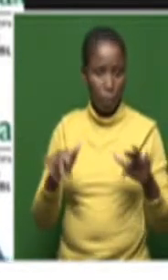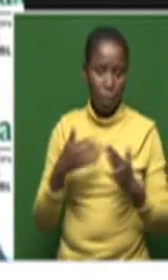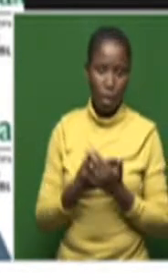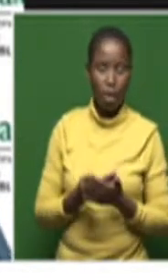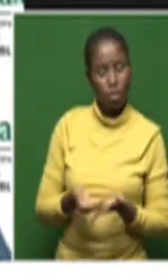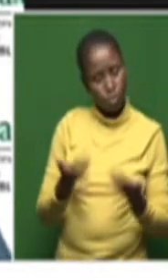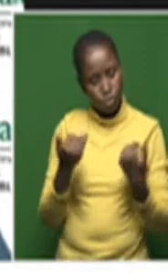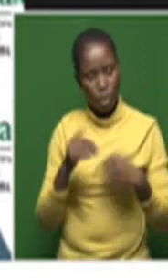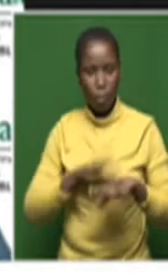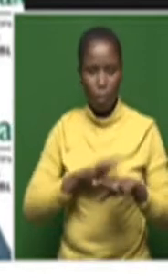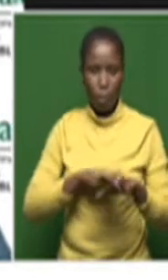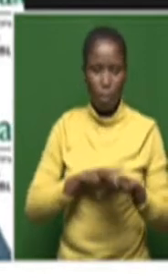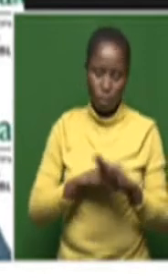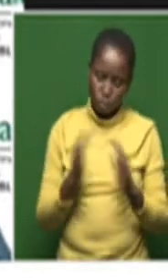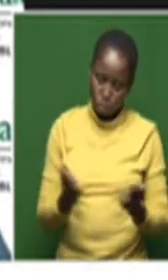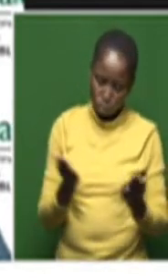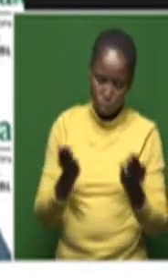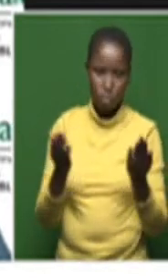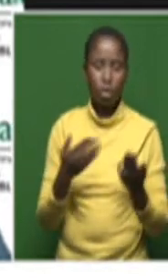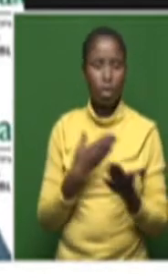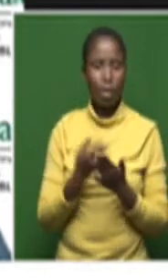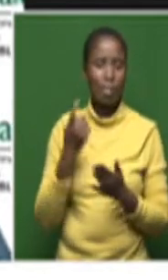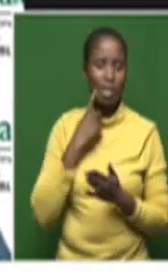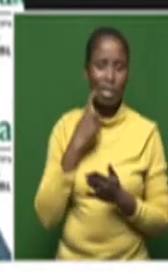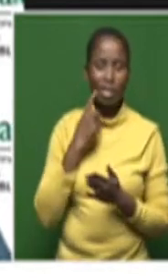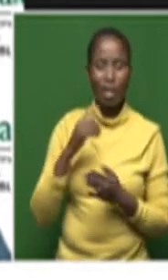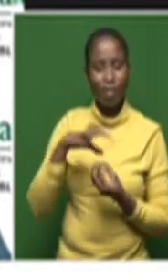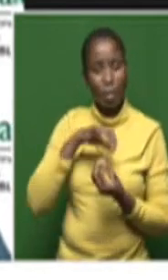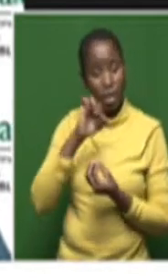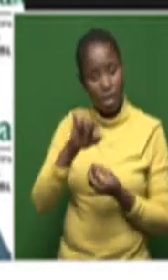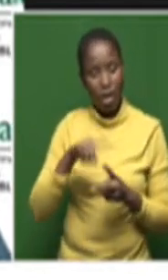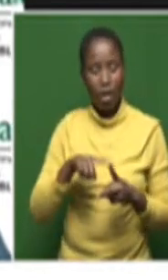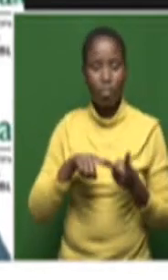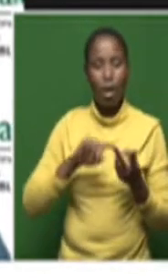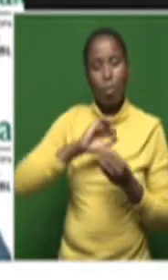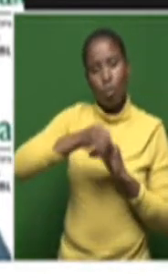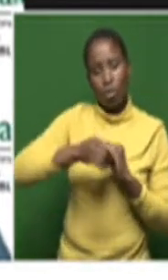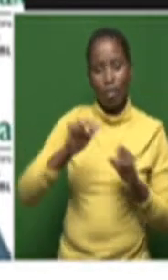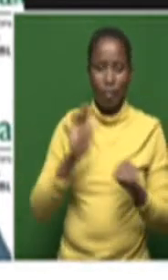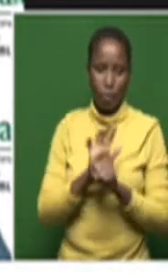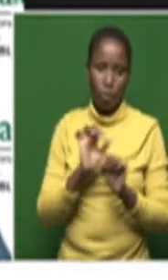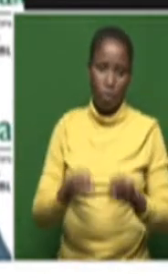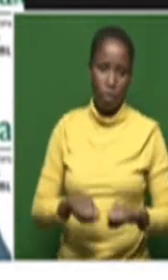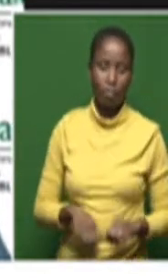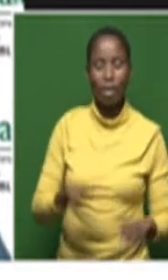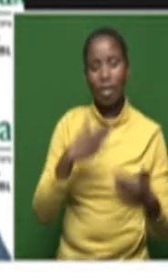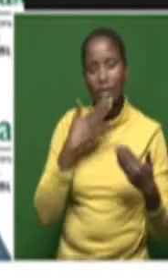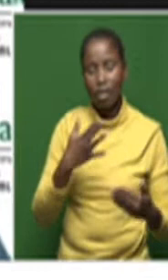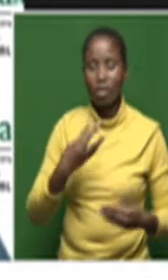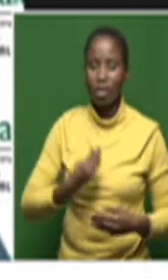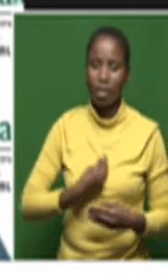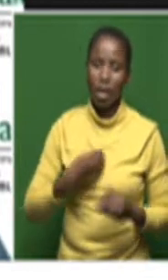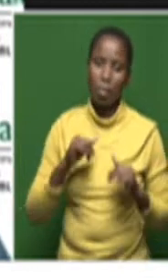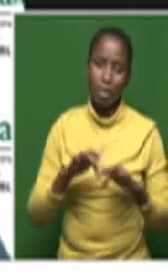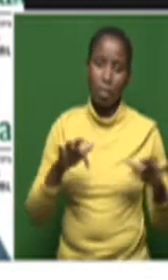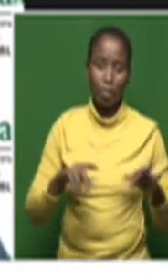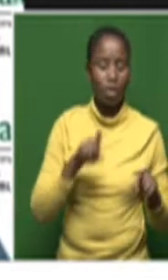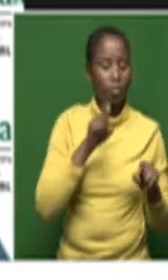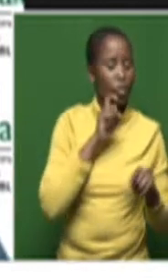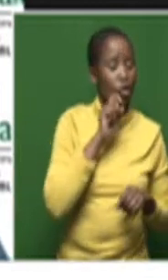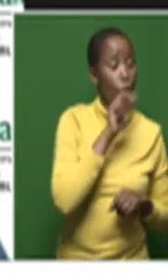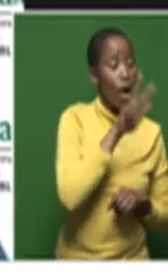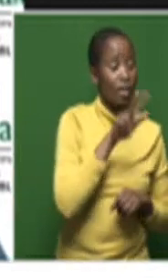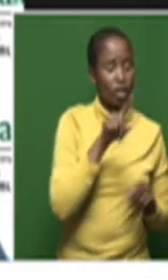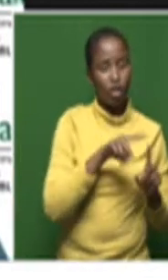in order to protect their families and their loved ones. And also, let's thank the younger generation, the 18 to 34.